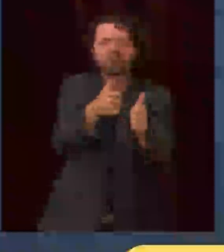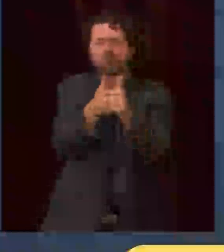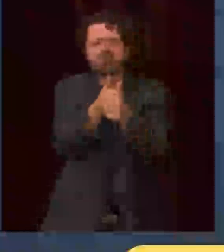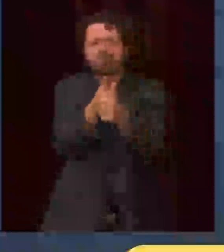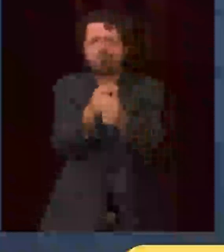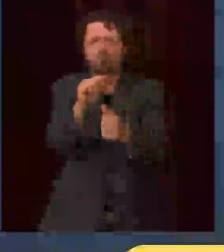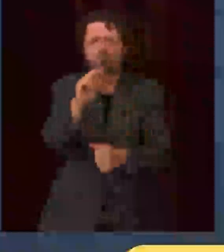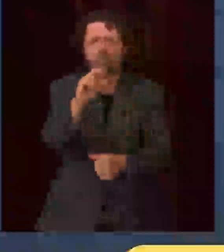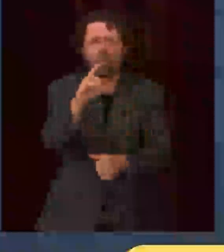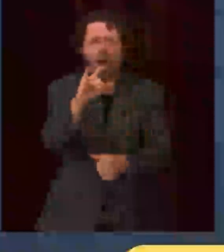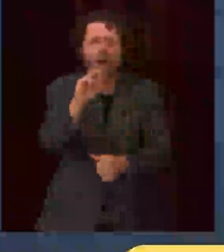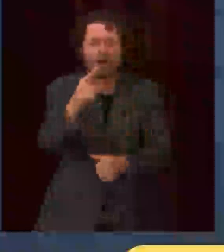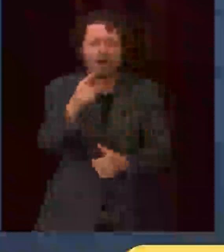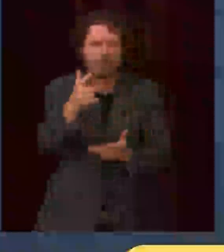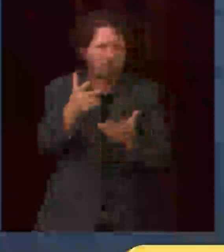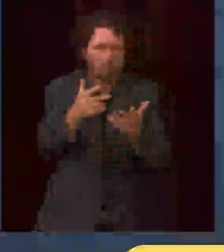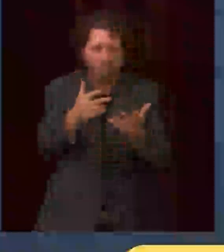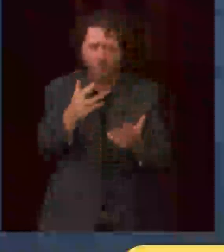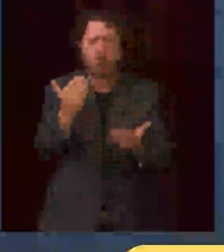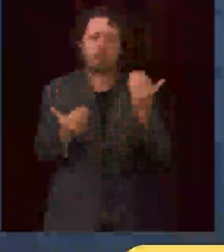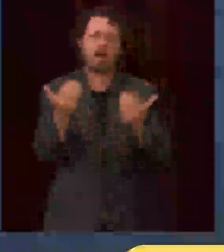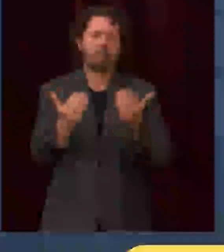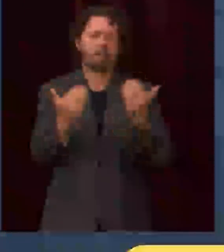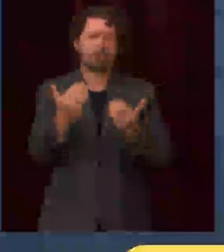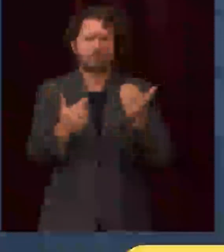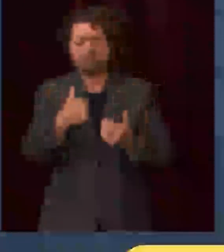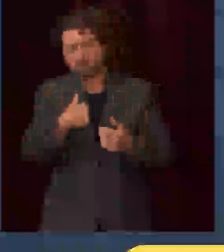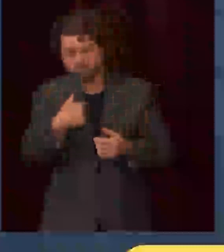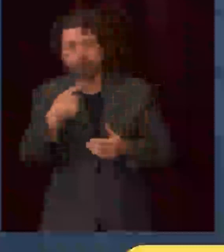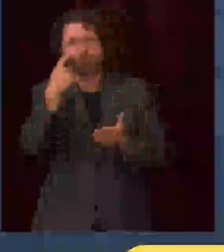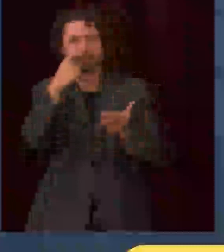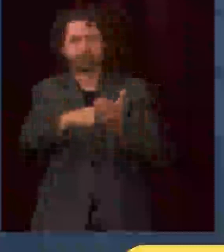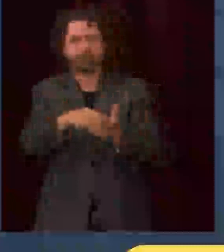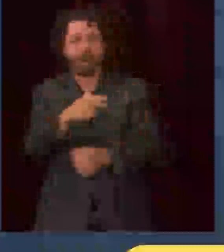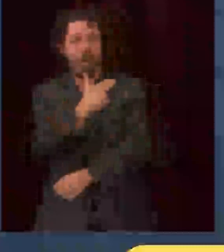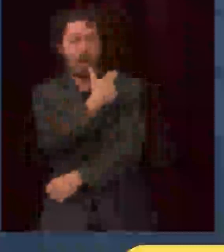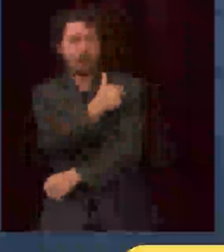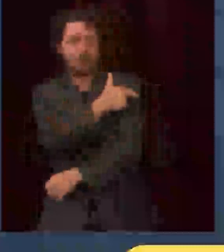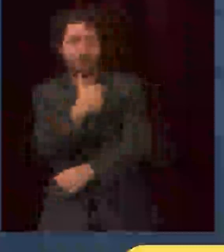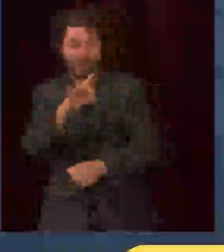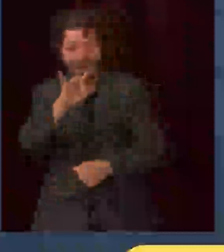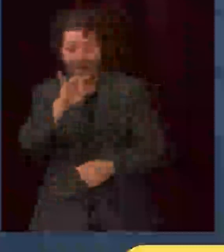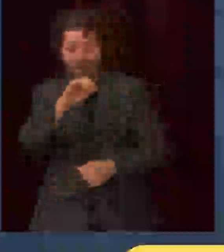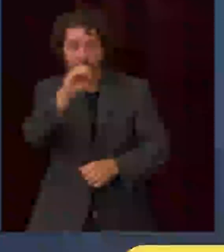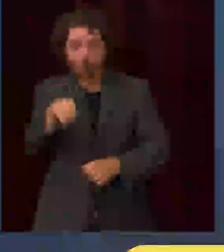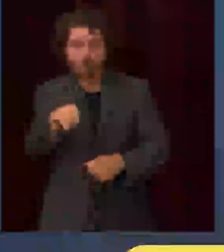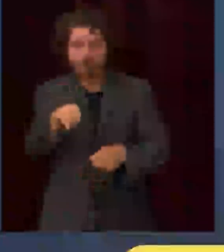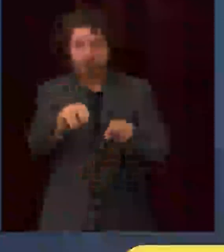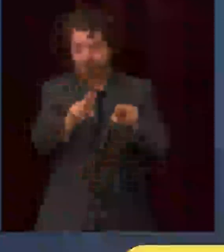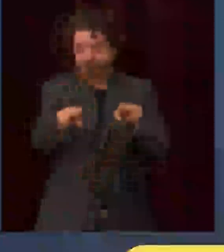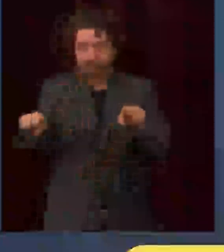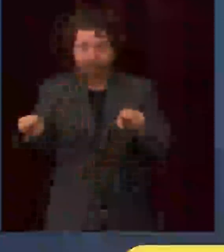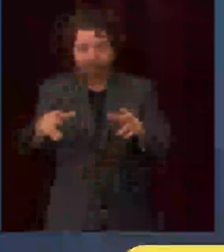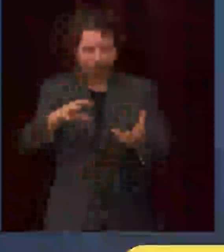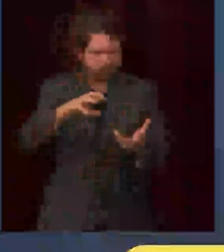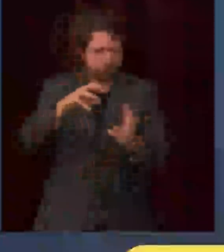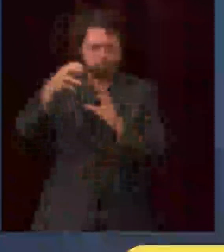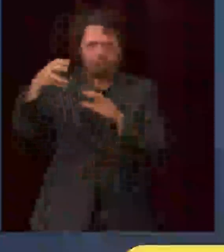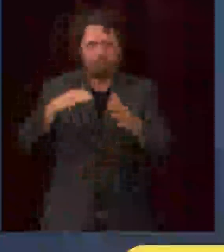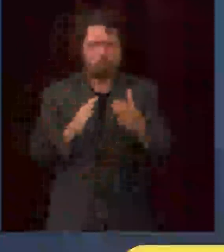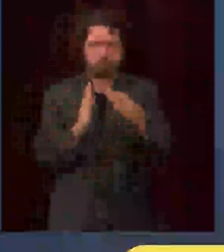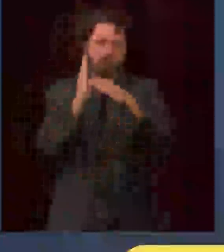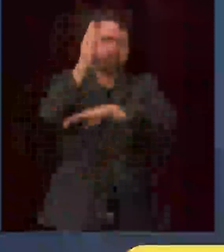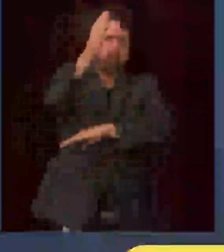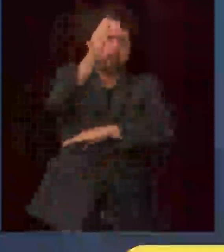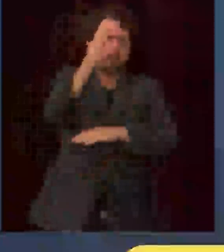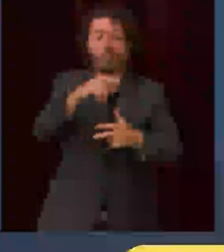healthcare system really becoming overwhelmed, or the case and contact tracing system break down. Those are all the